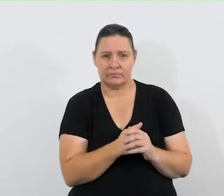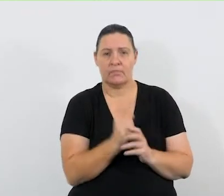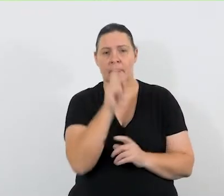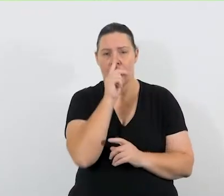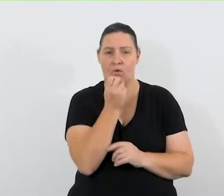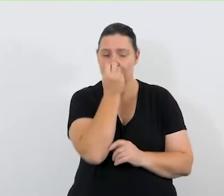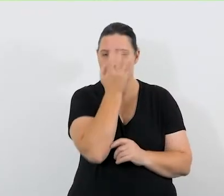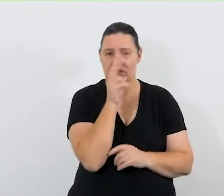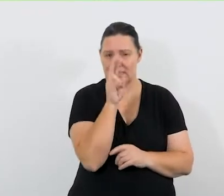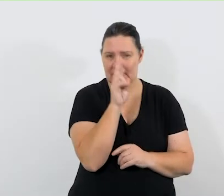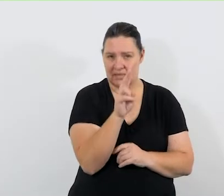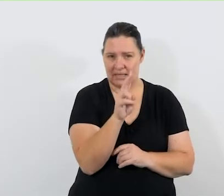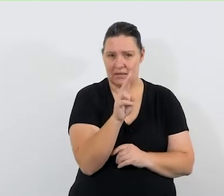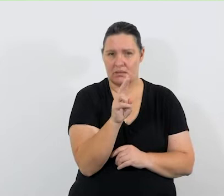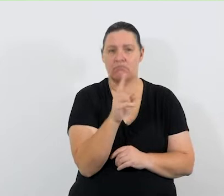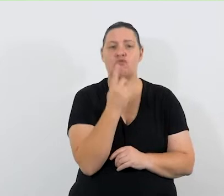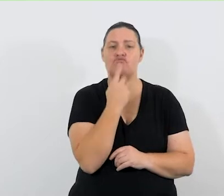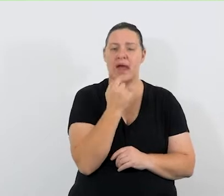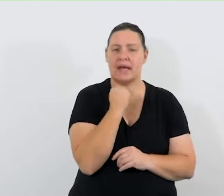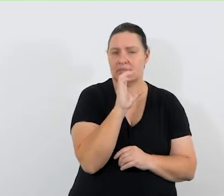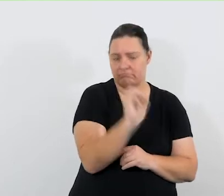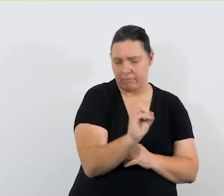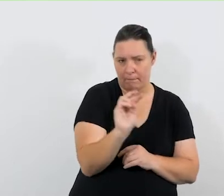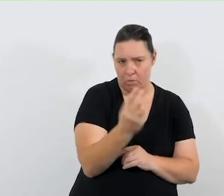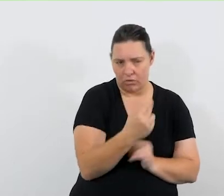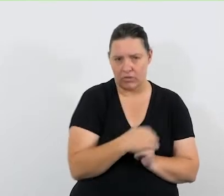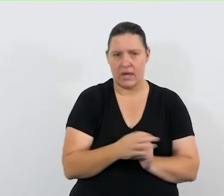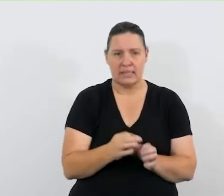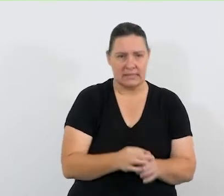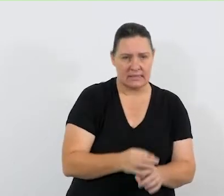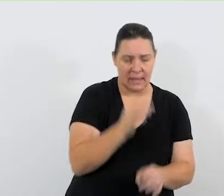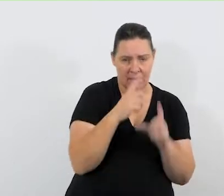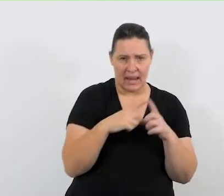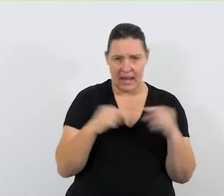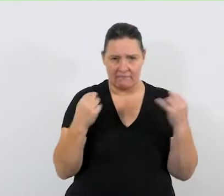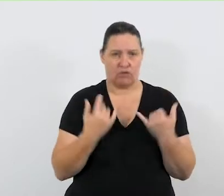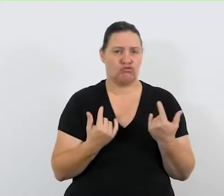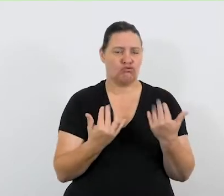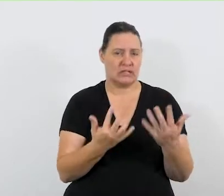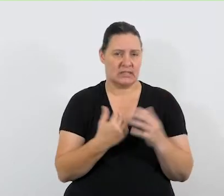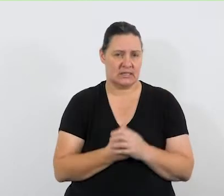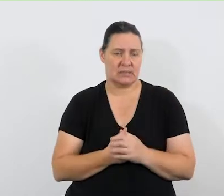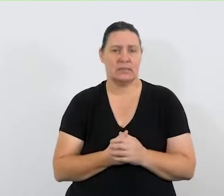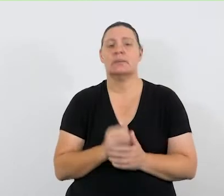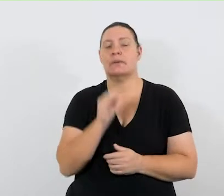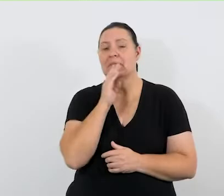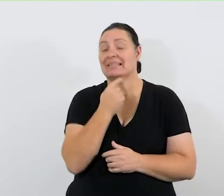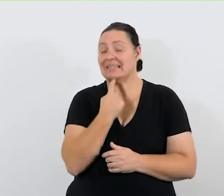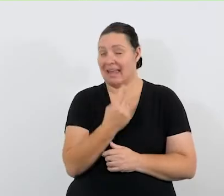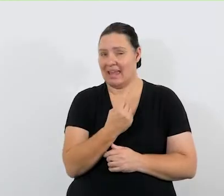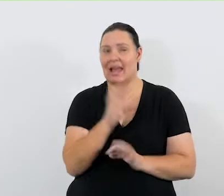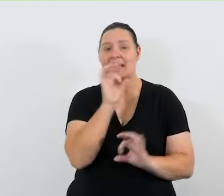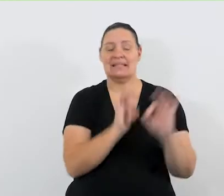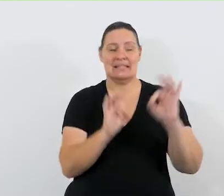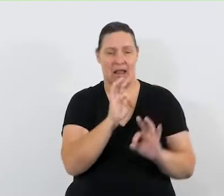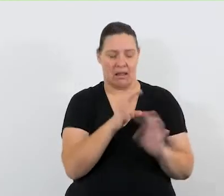same? So now here is our rose. As you can see, the petals are red, the stem and the leaves are green. So that